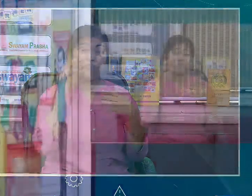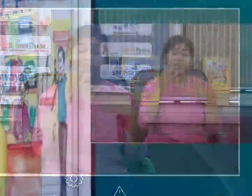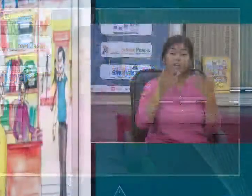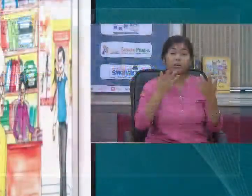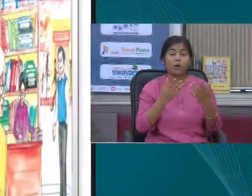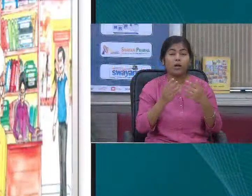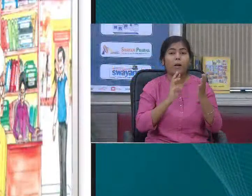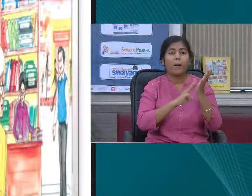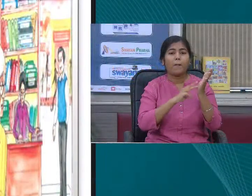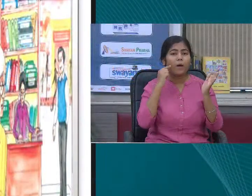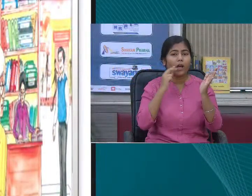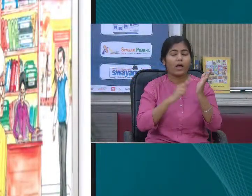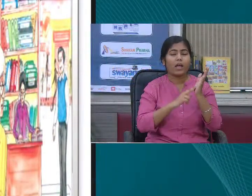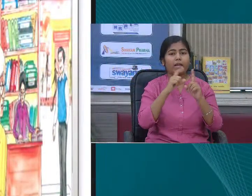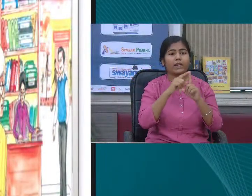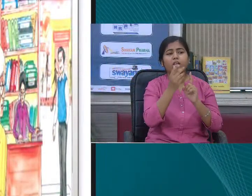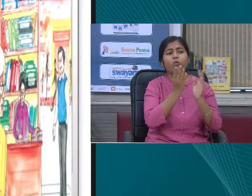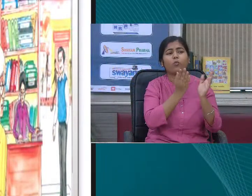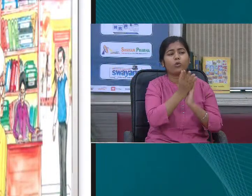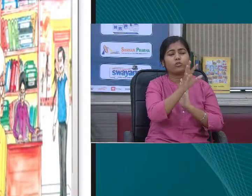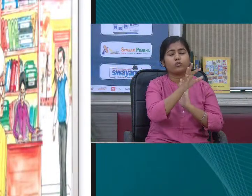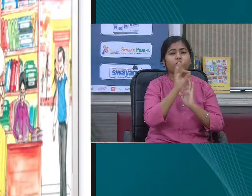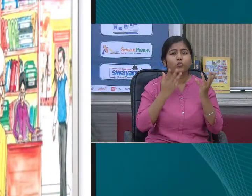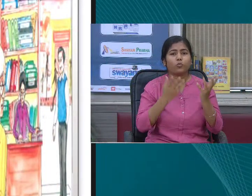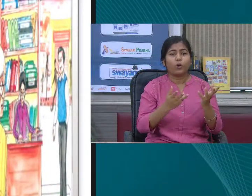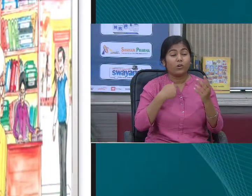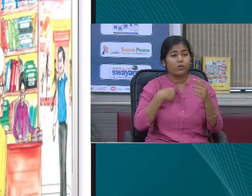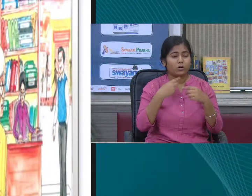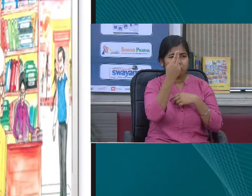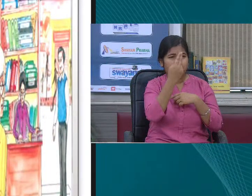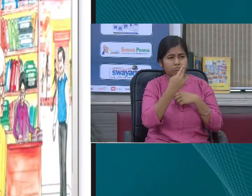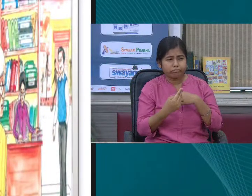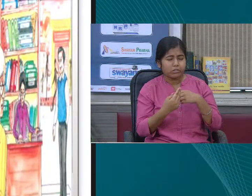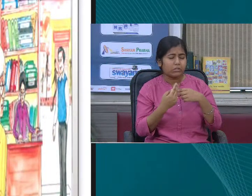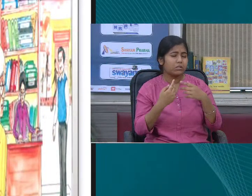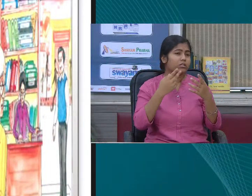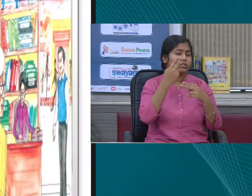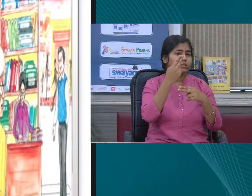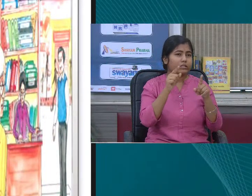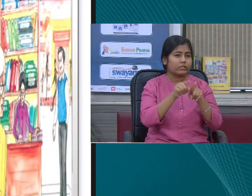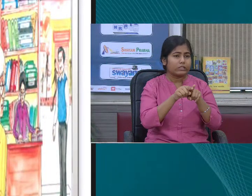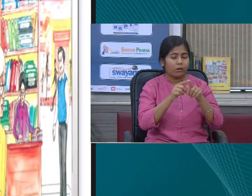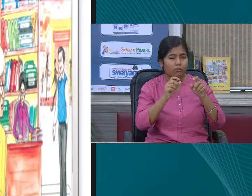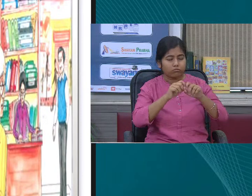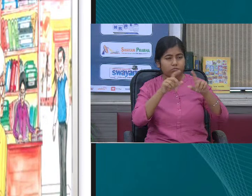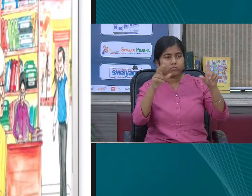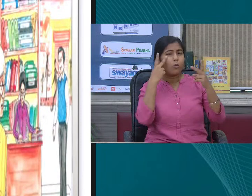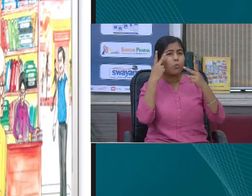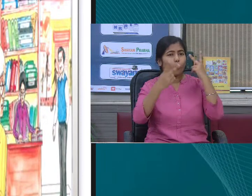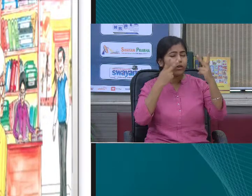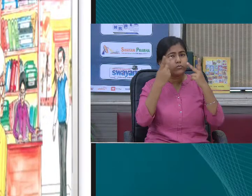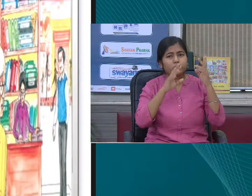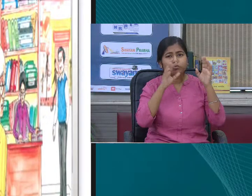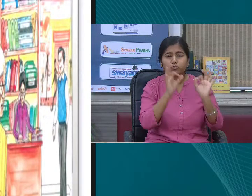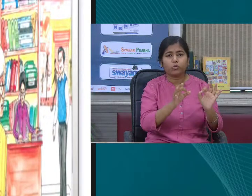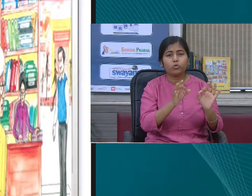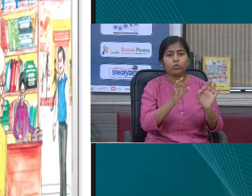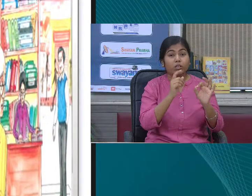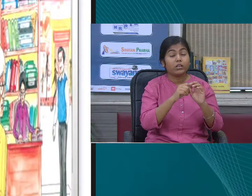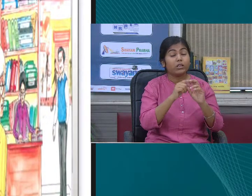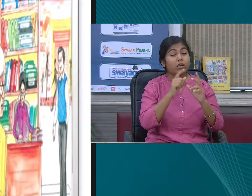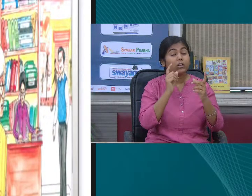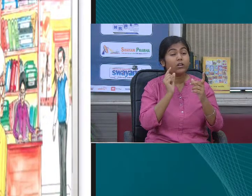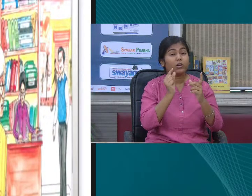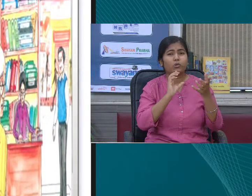mind map, because it's a powerful graphic technique. You know what it did is it's a universal key